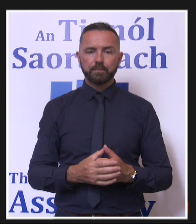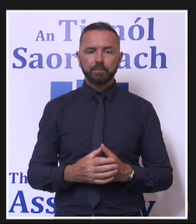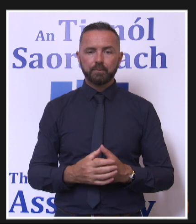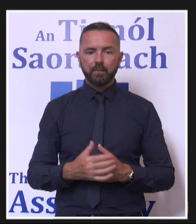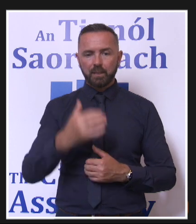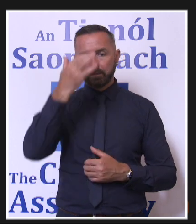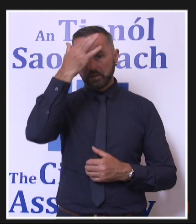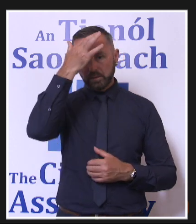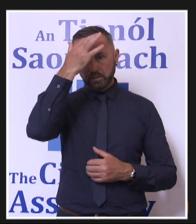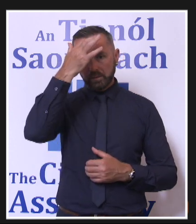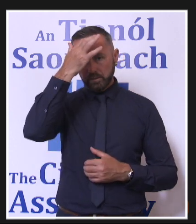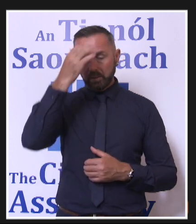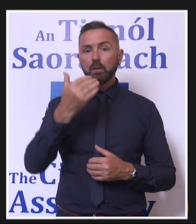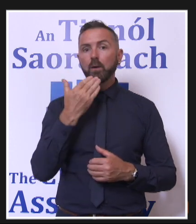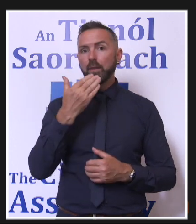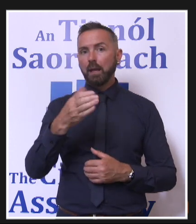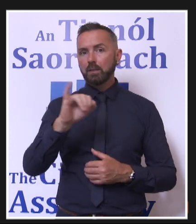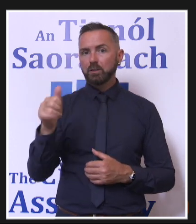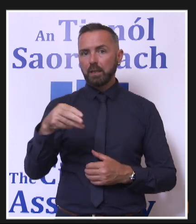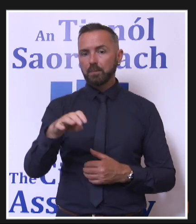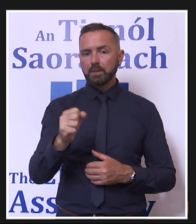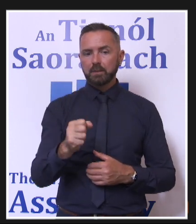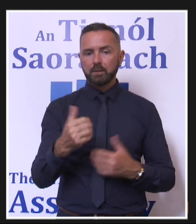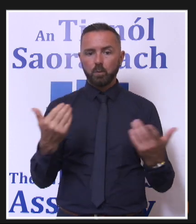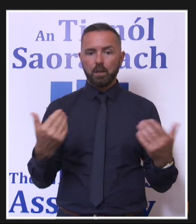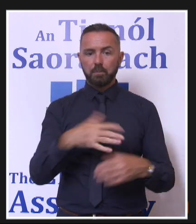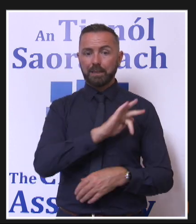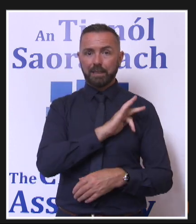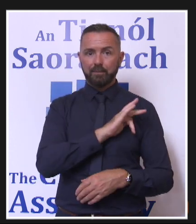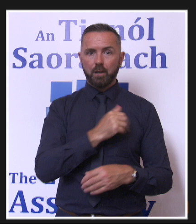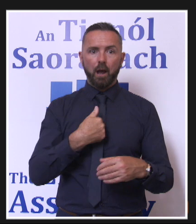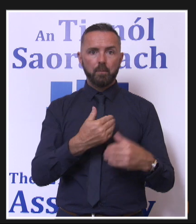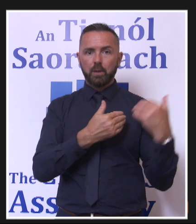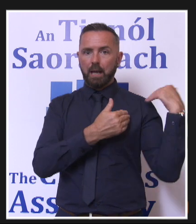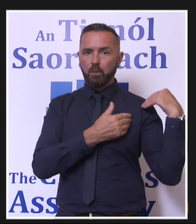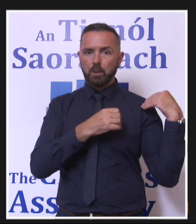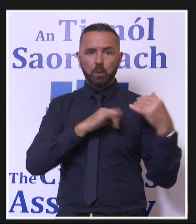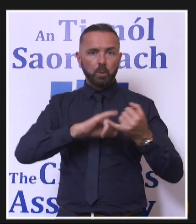Well, thanks, James. I mean, obviously, I'm accountable to the public.